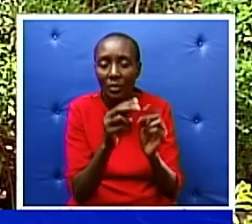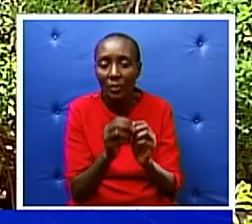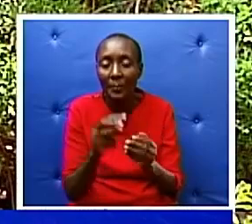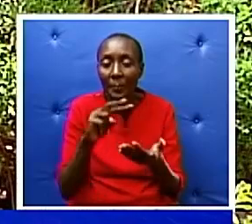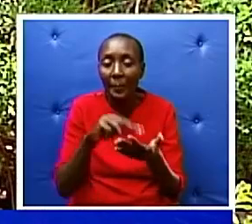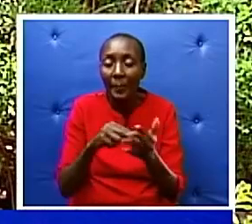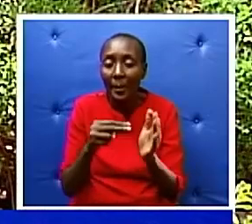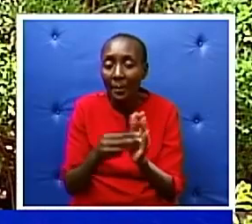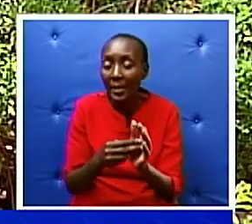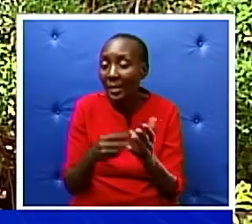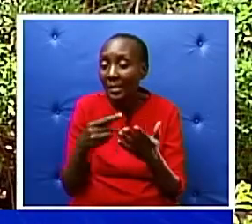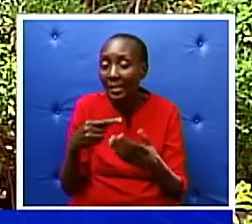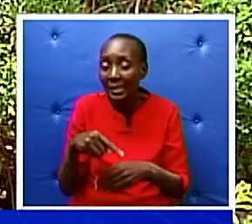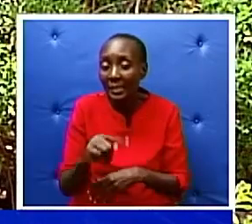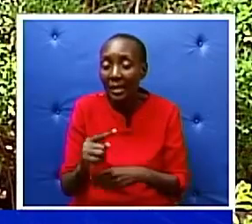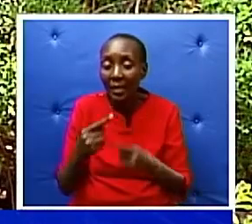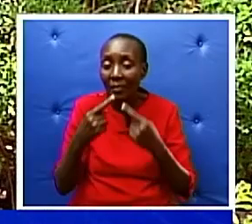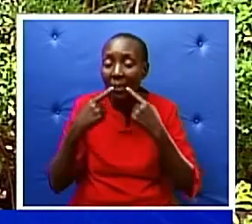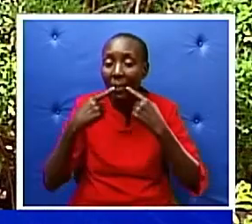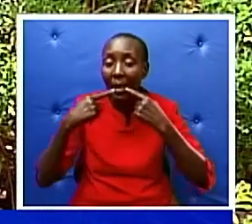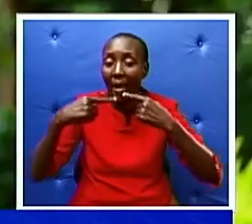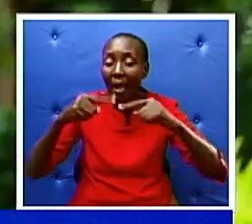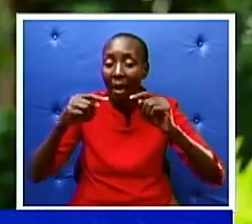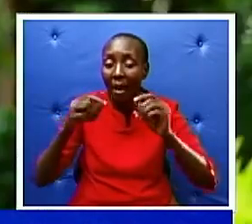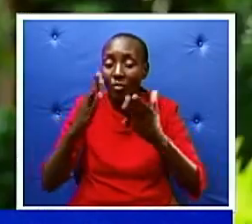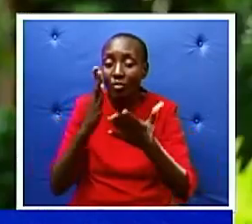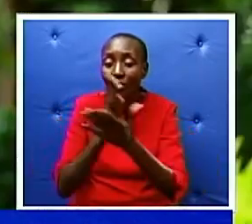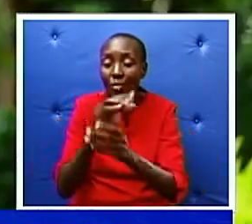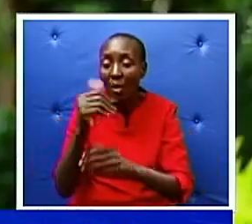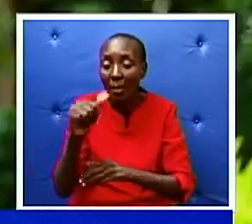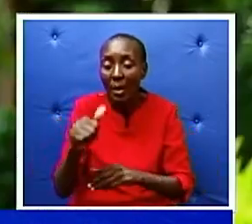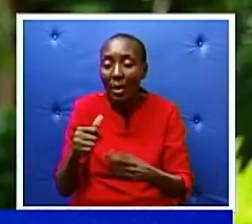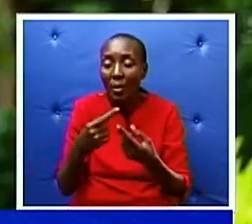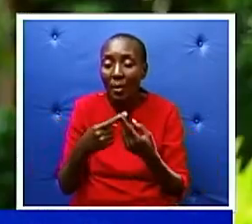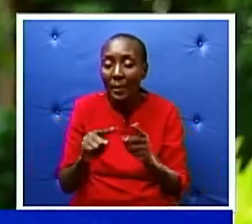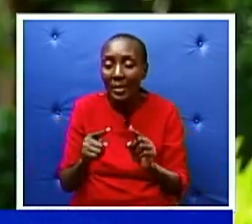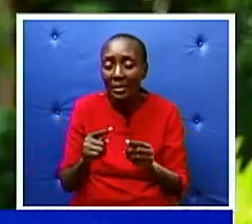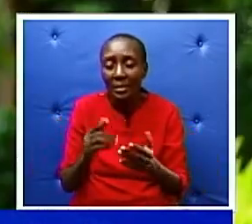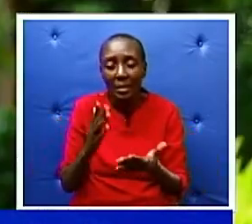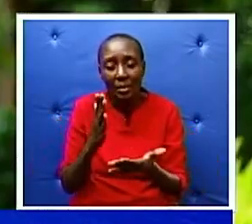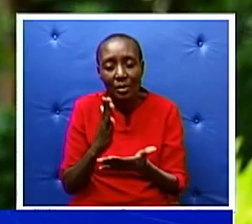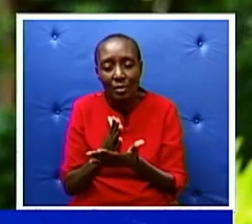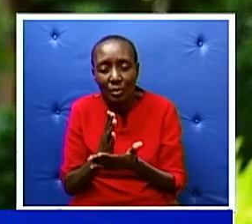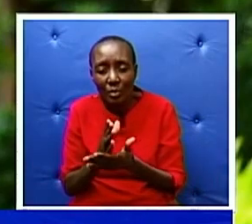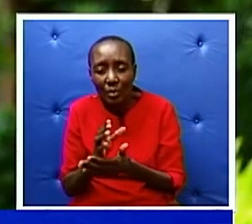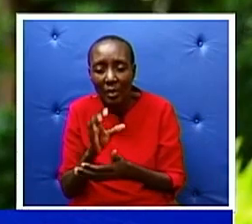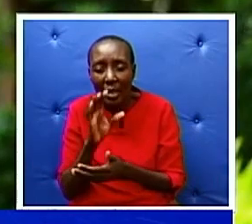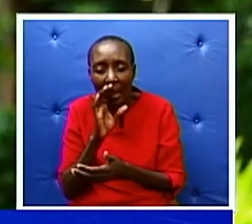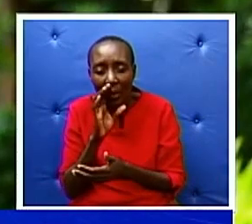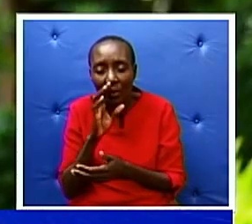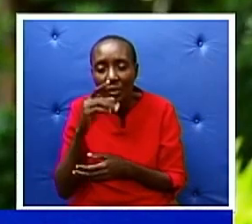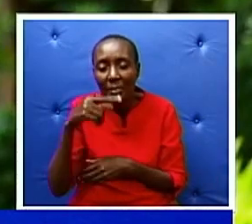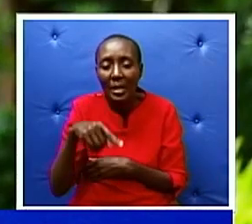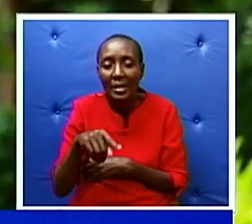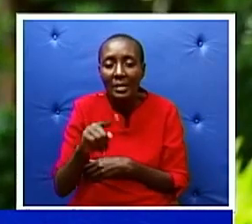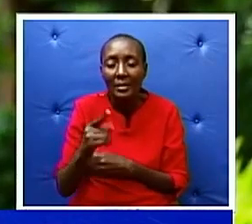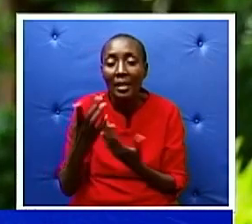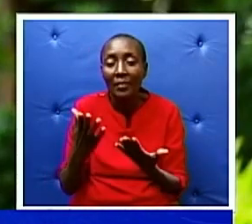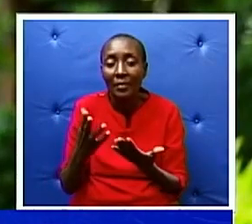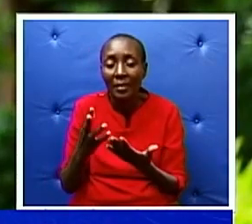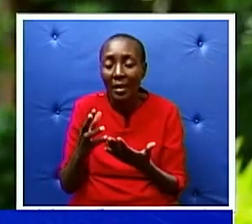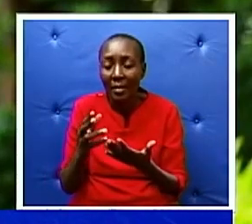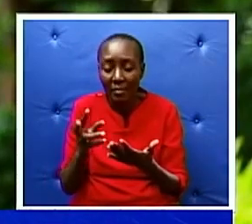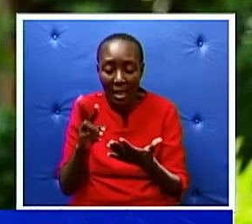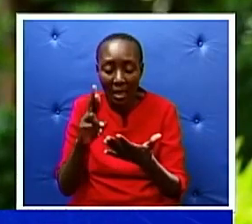not come out to say that he has, but there were allegations that he has already filled up the